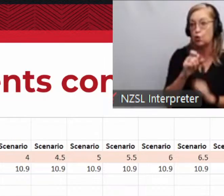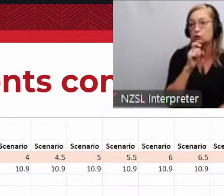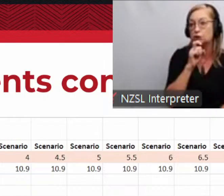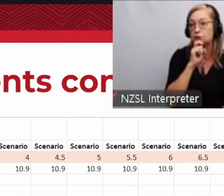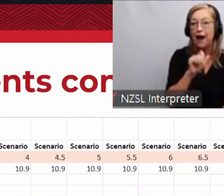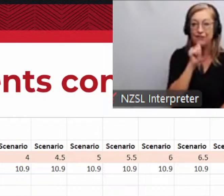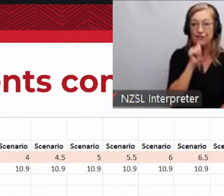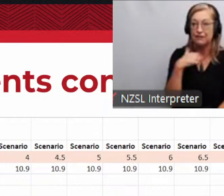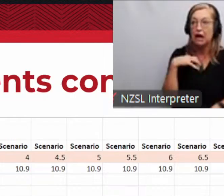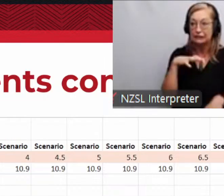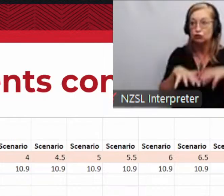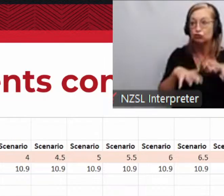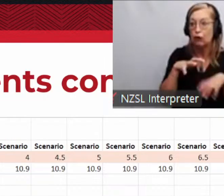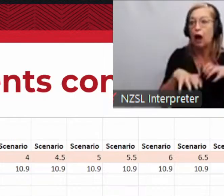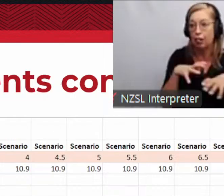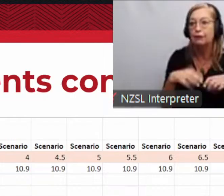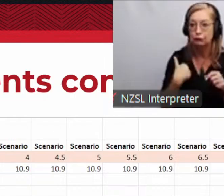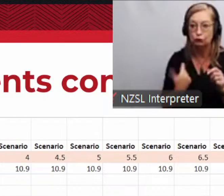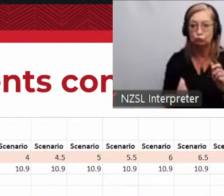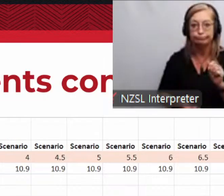to get to work.